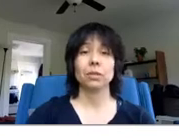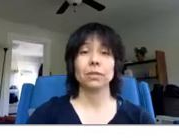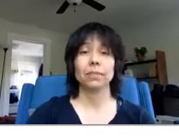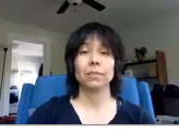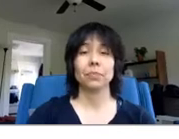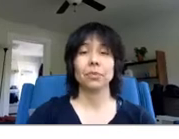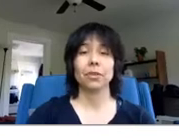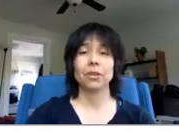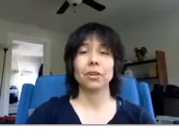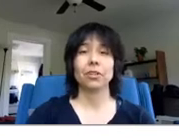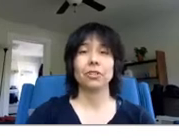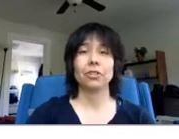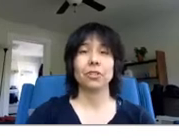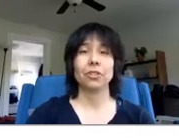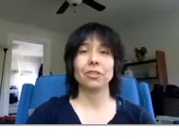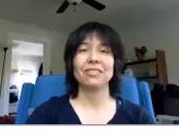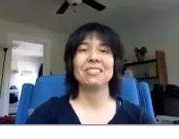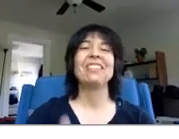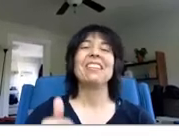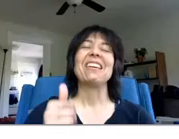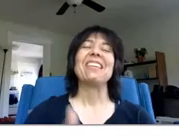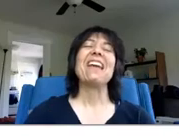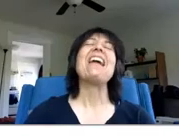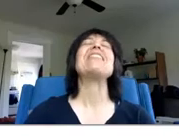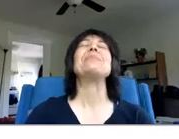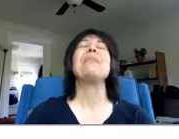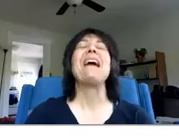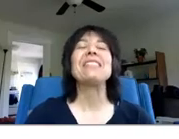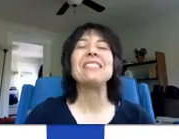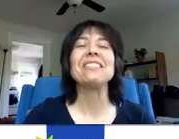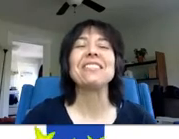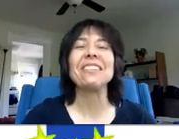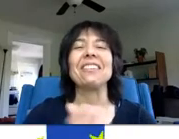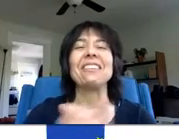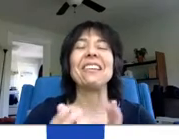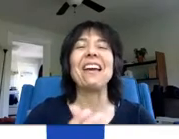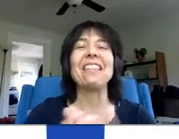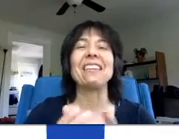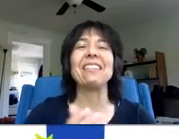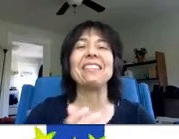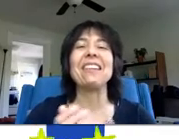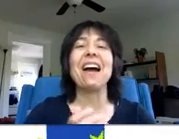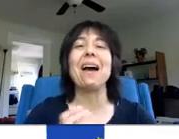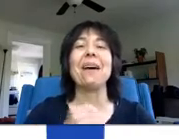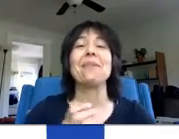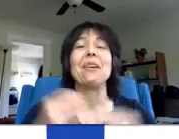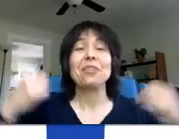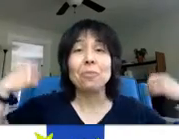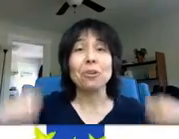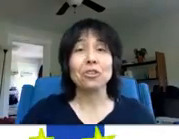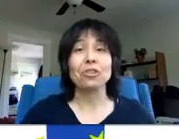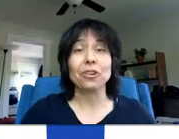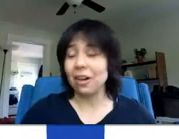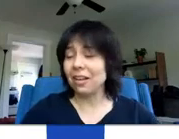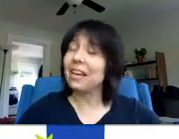Juice? A shirt? Yes, pants and shirt go together. Good job. You